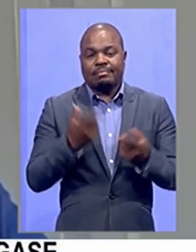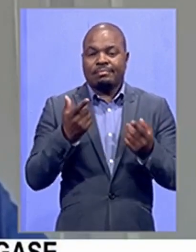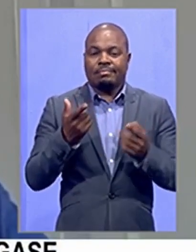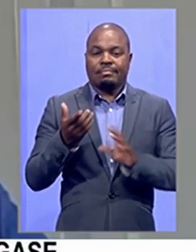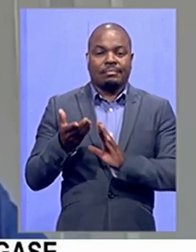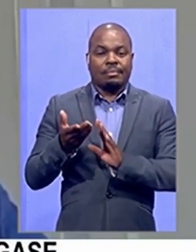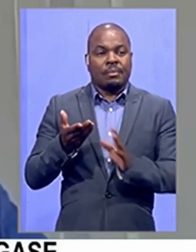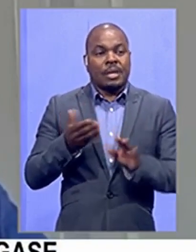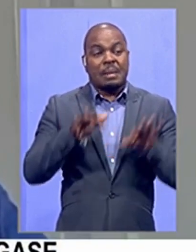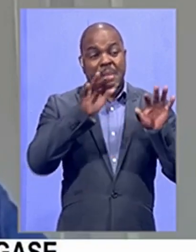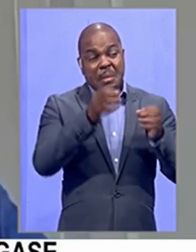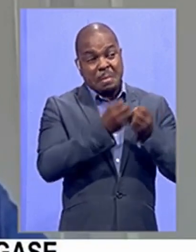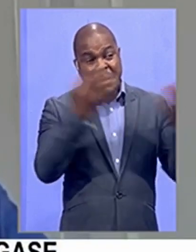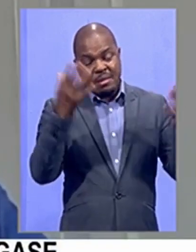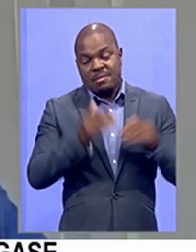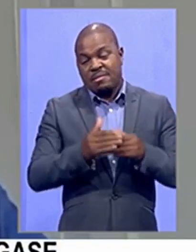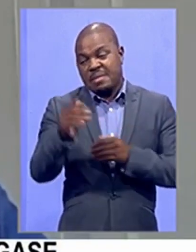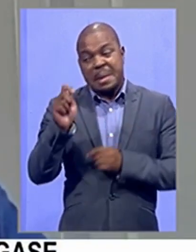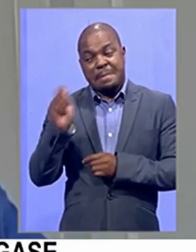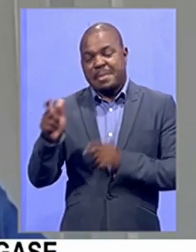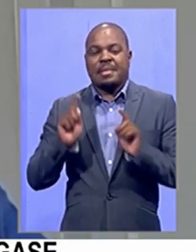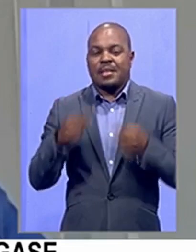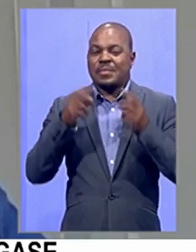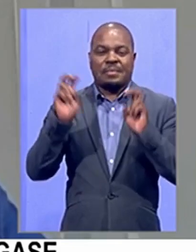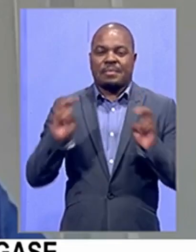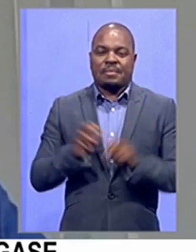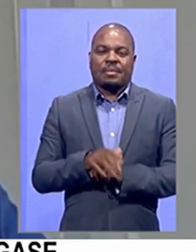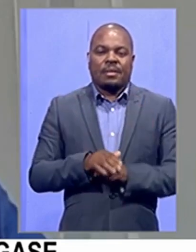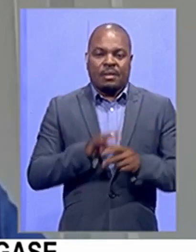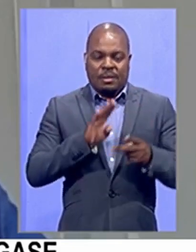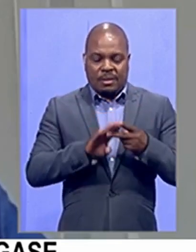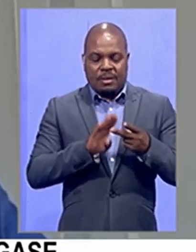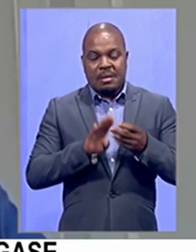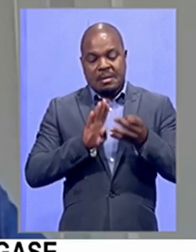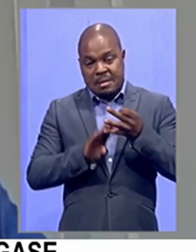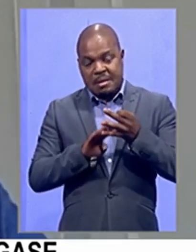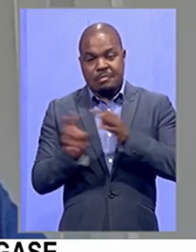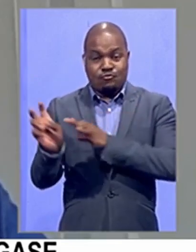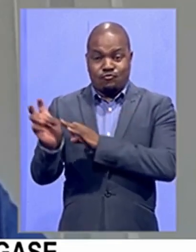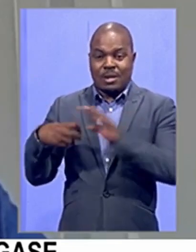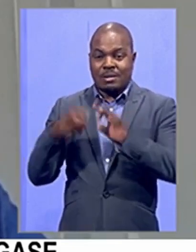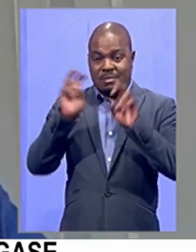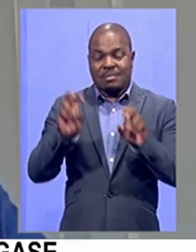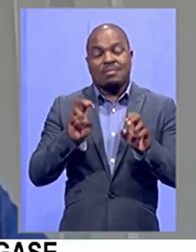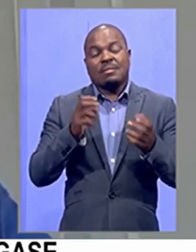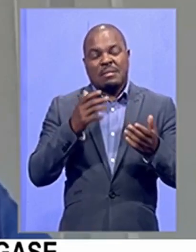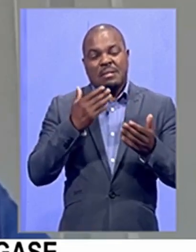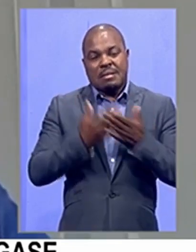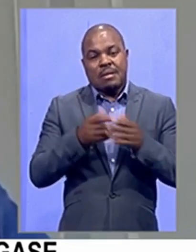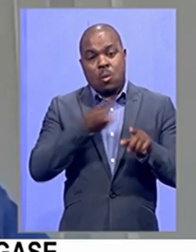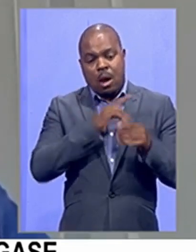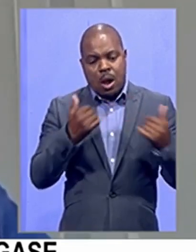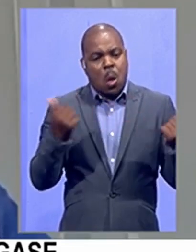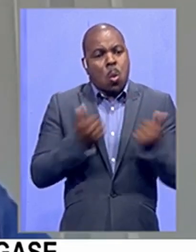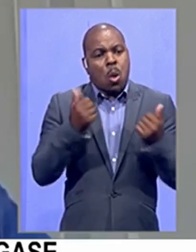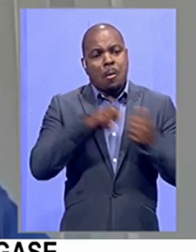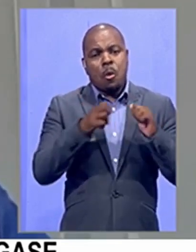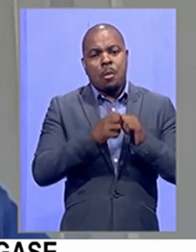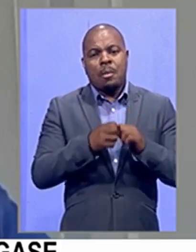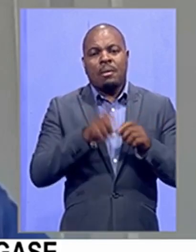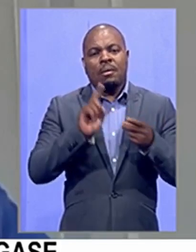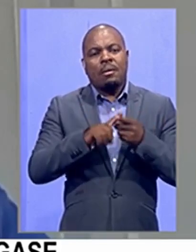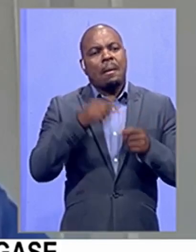levels of non-payment and theft of electricity, which is already a problem, and also a municipal arrear